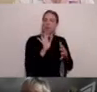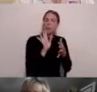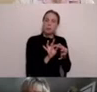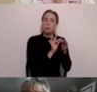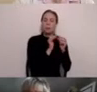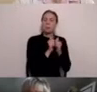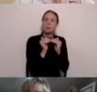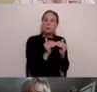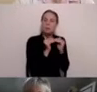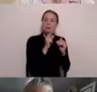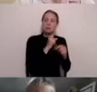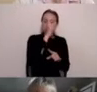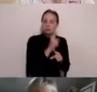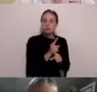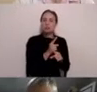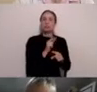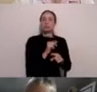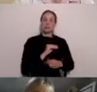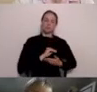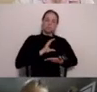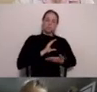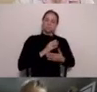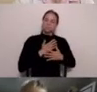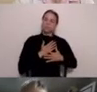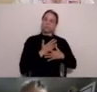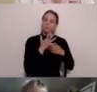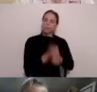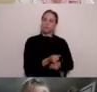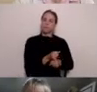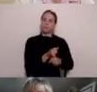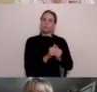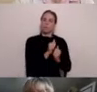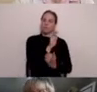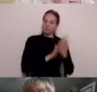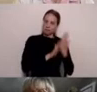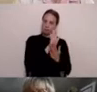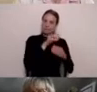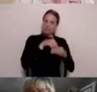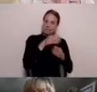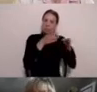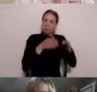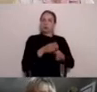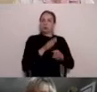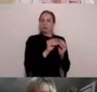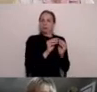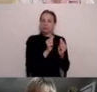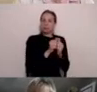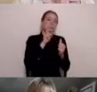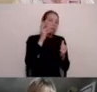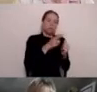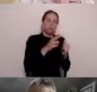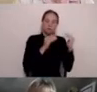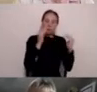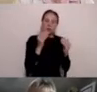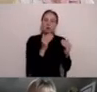and siblings, the self-esteem and confidence that comes with in-person meetings with deaf and hard of hearing adults. So these were some